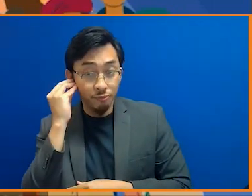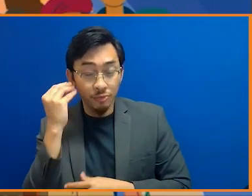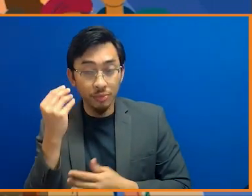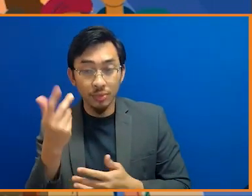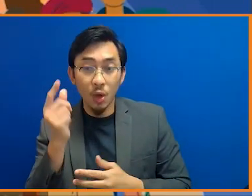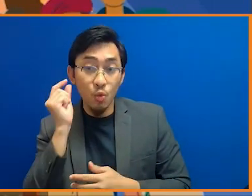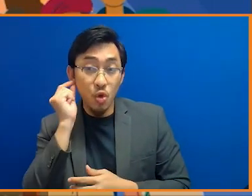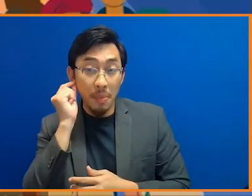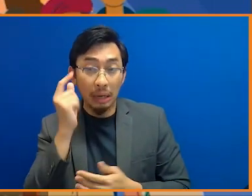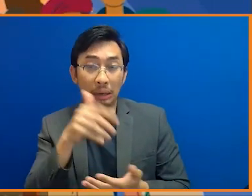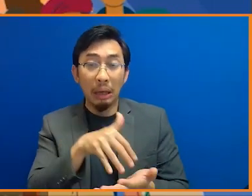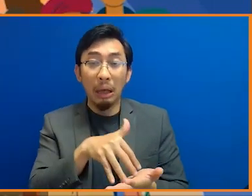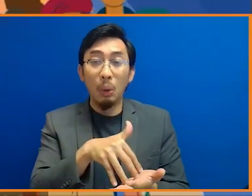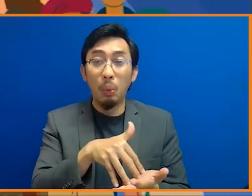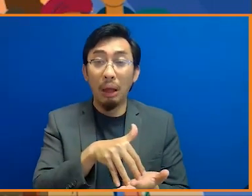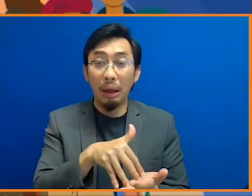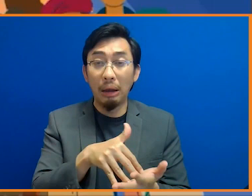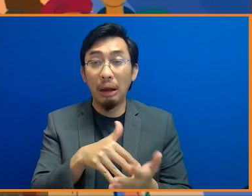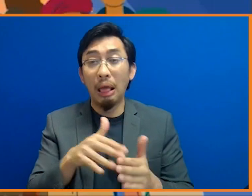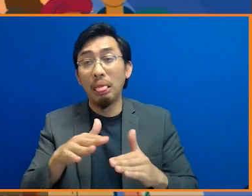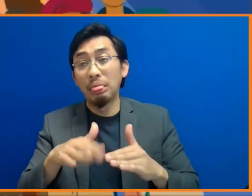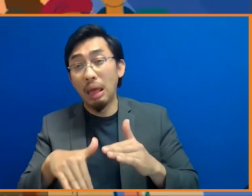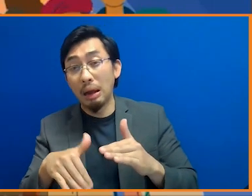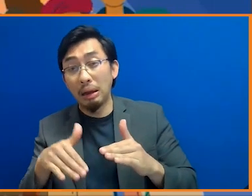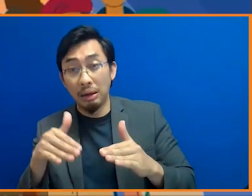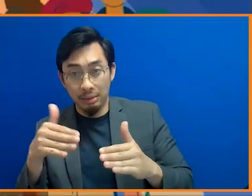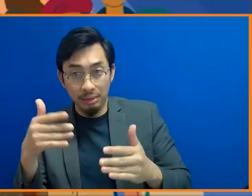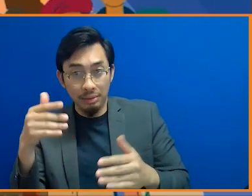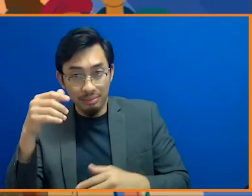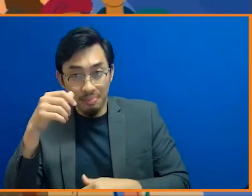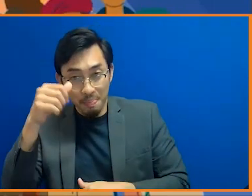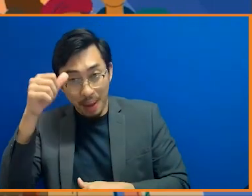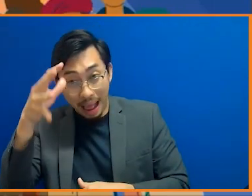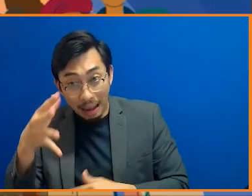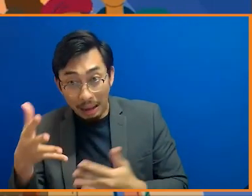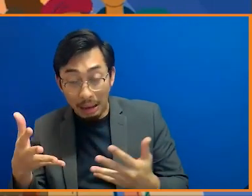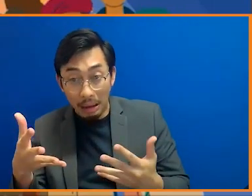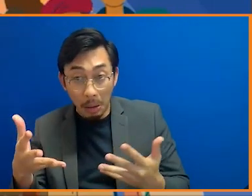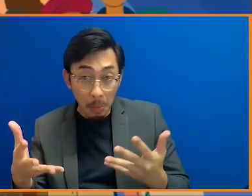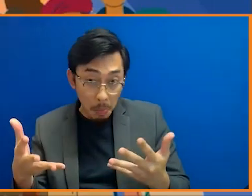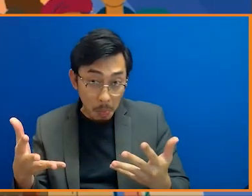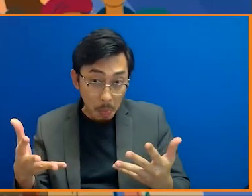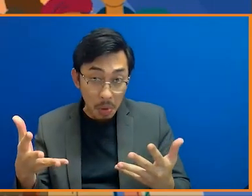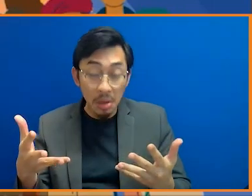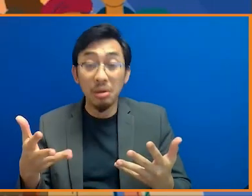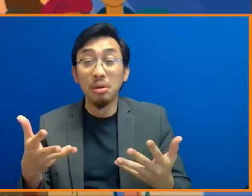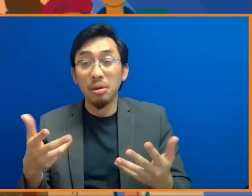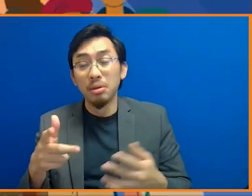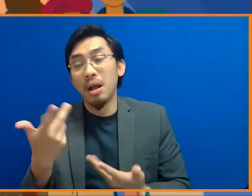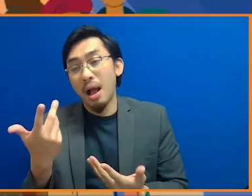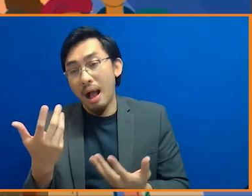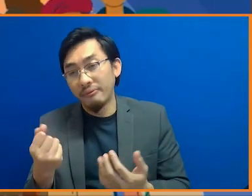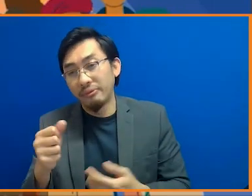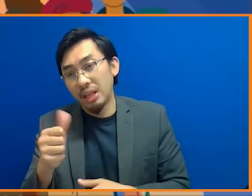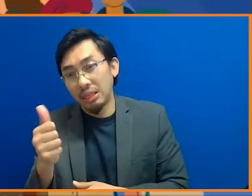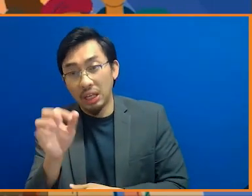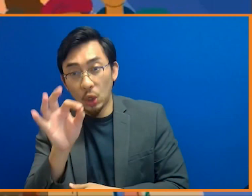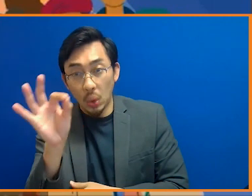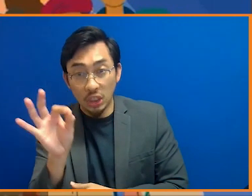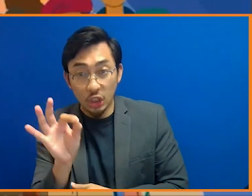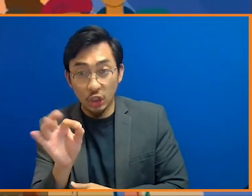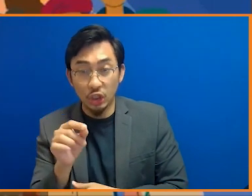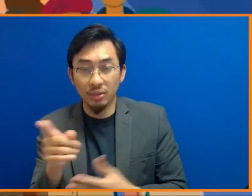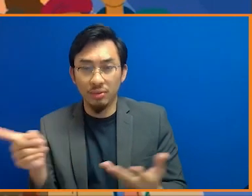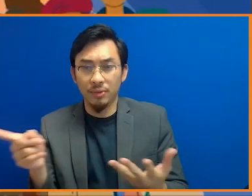that women are weaker than men. On what context? That's another